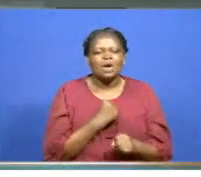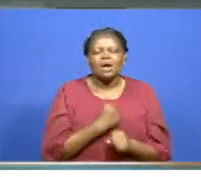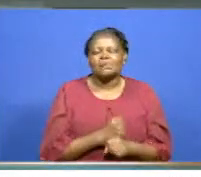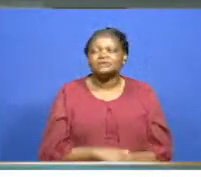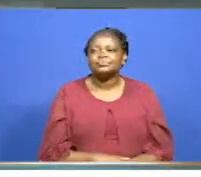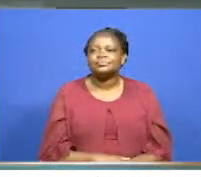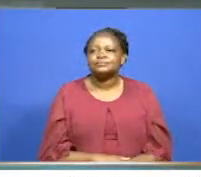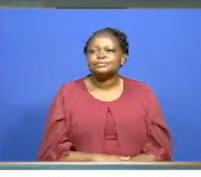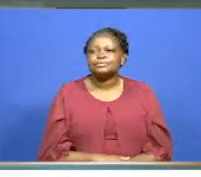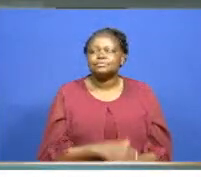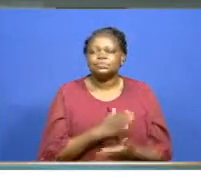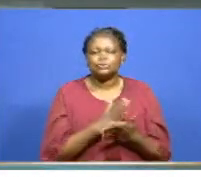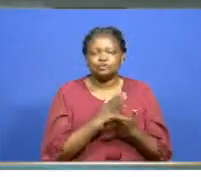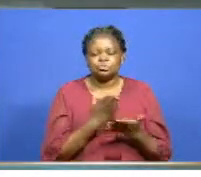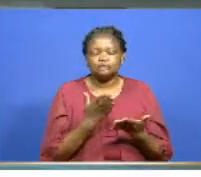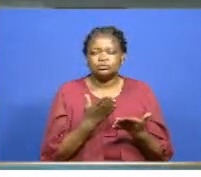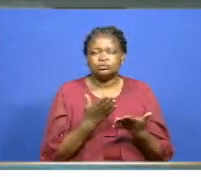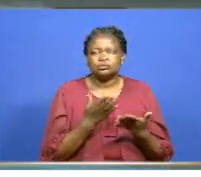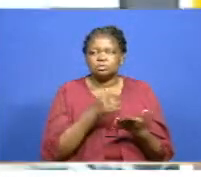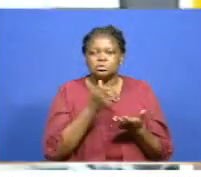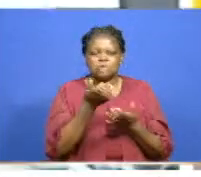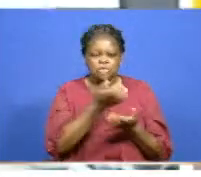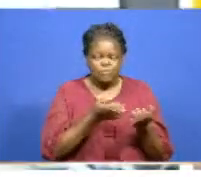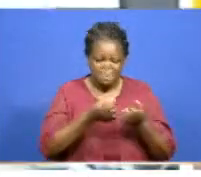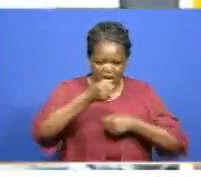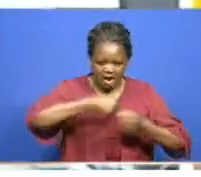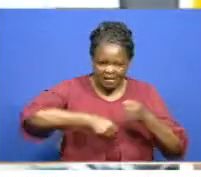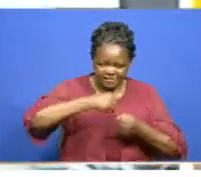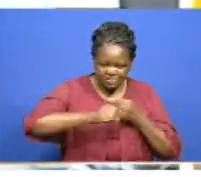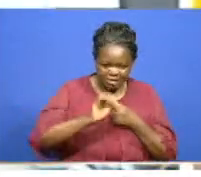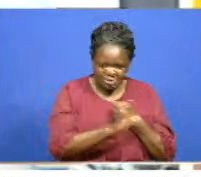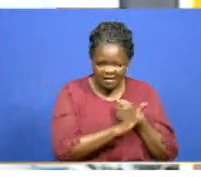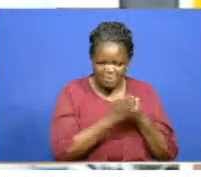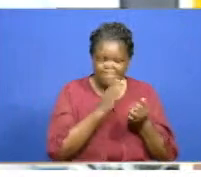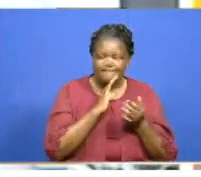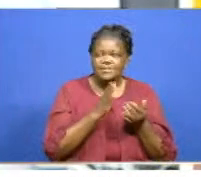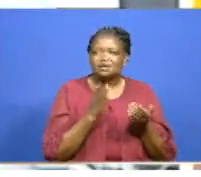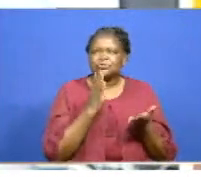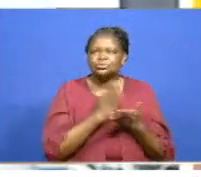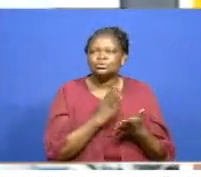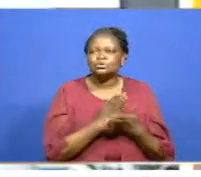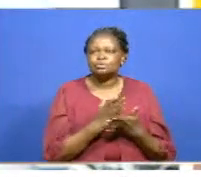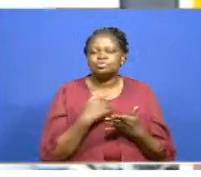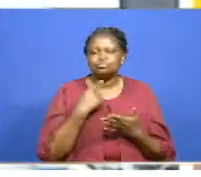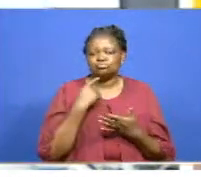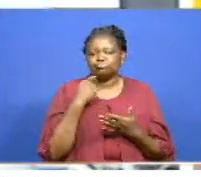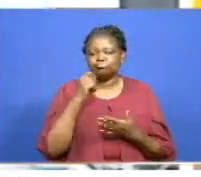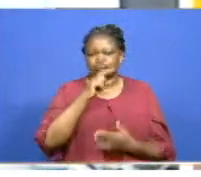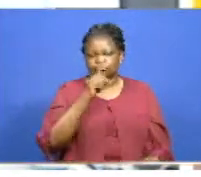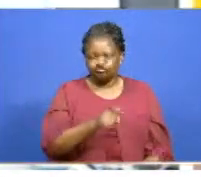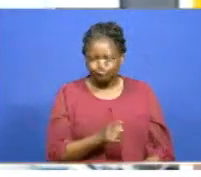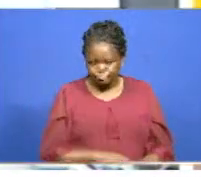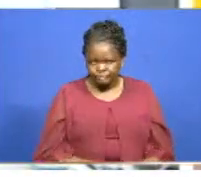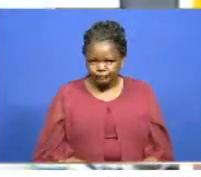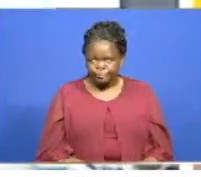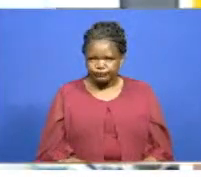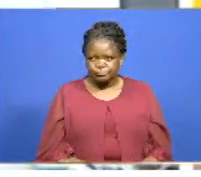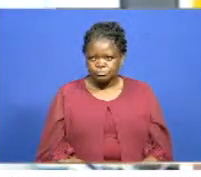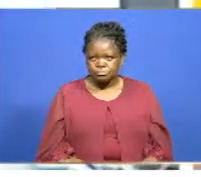Historical. And other, of course, economic activities there. And perhaps, Mulira, let me direct this question to you,